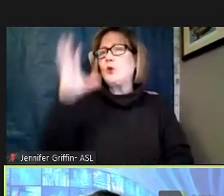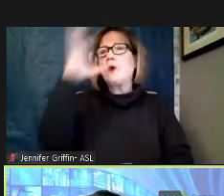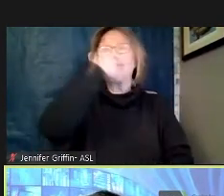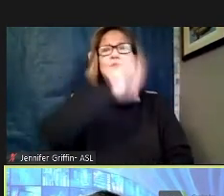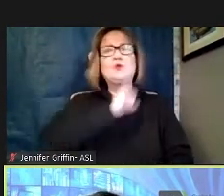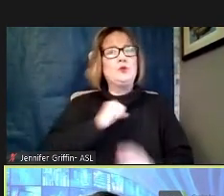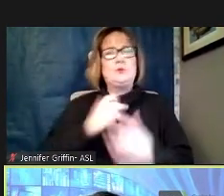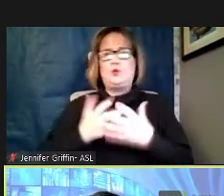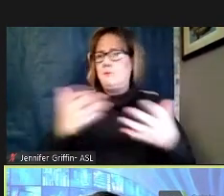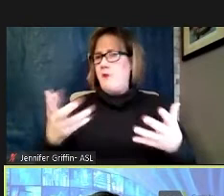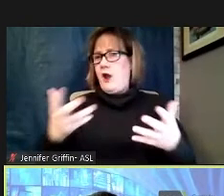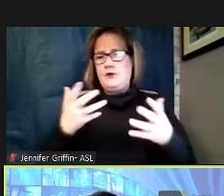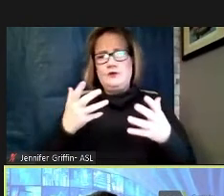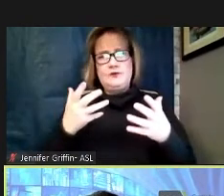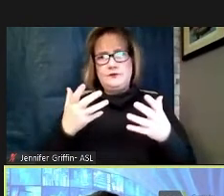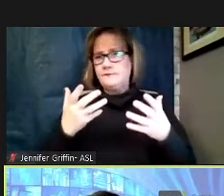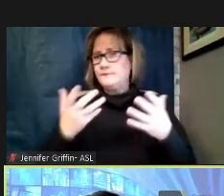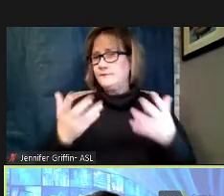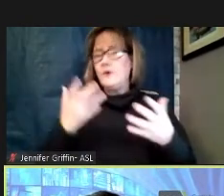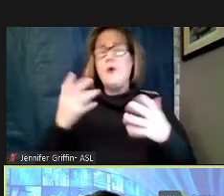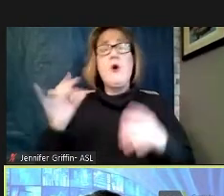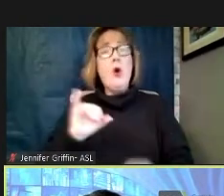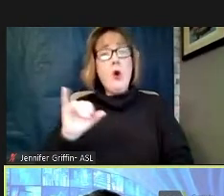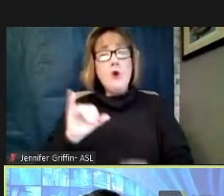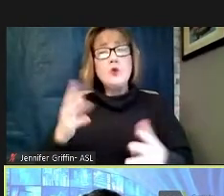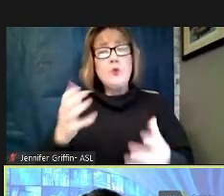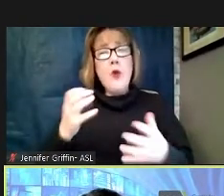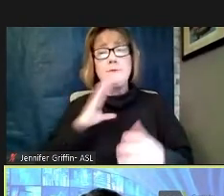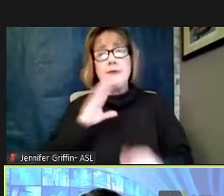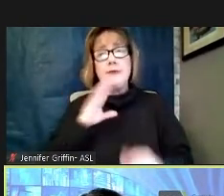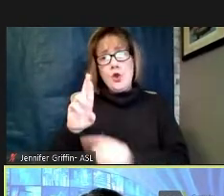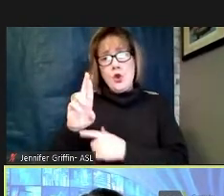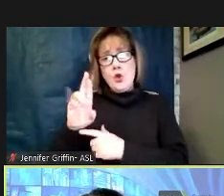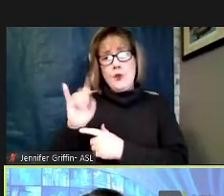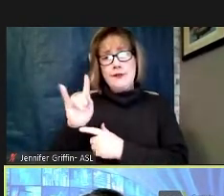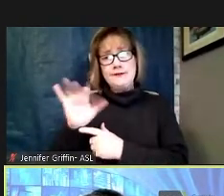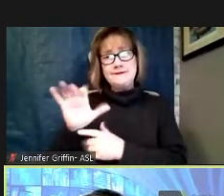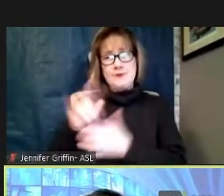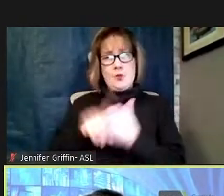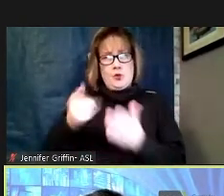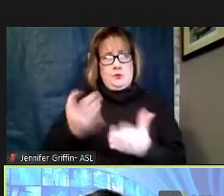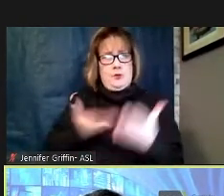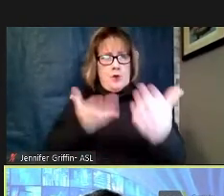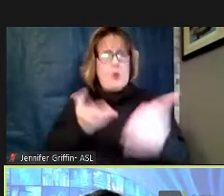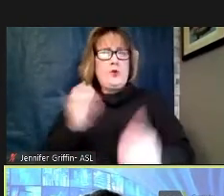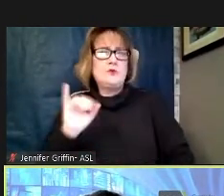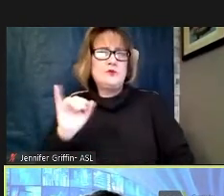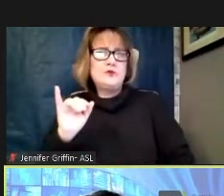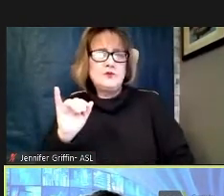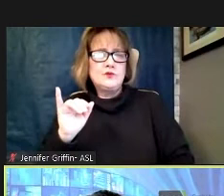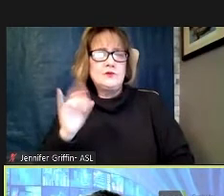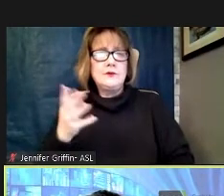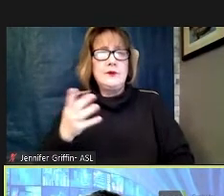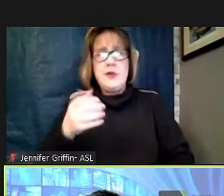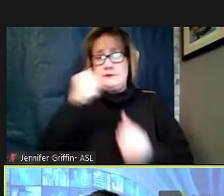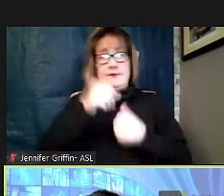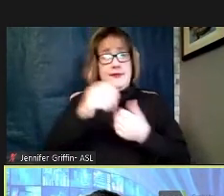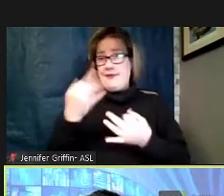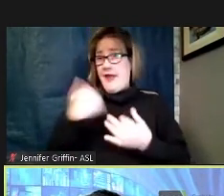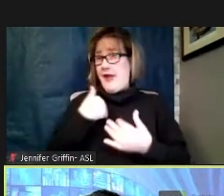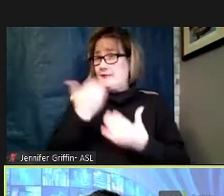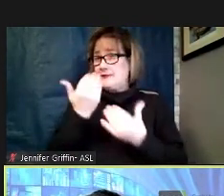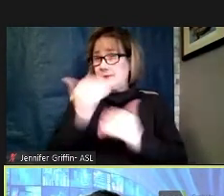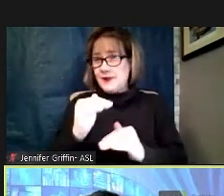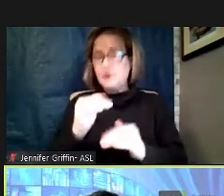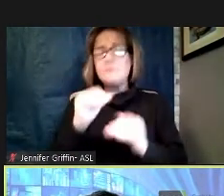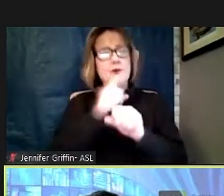much. You also want to be realistic with what you're proposing and note any limitations in the